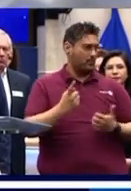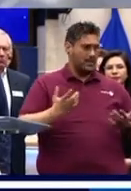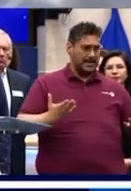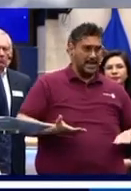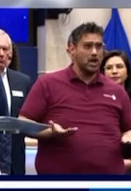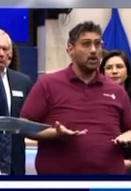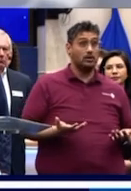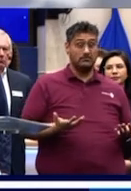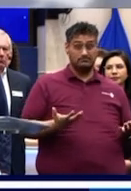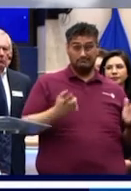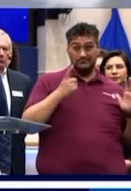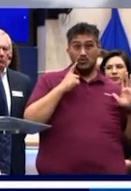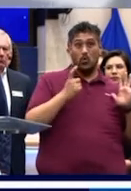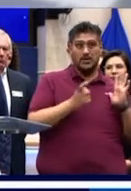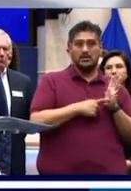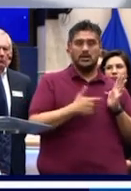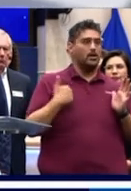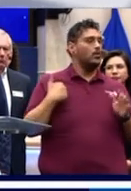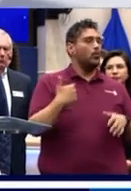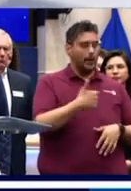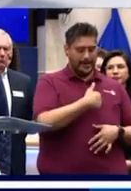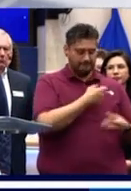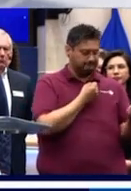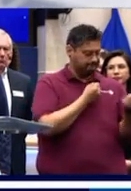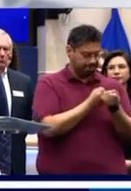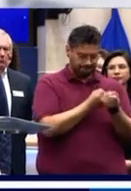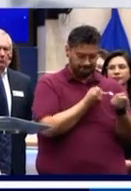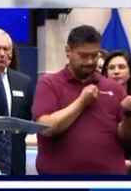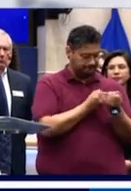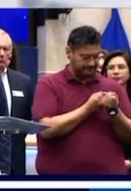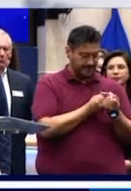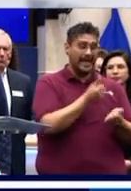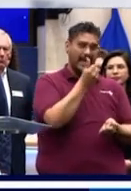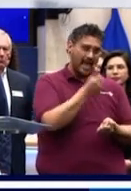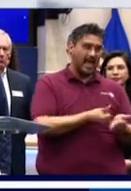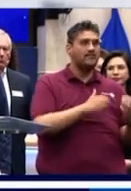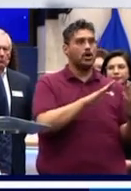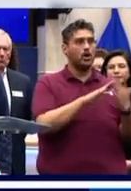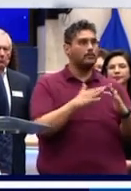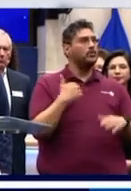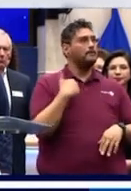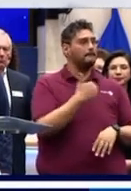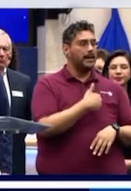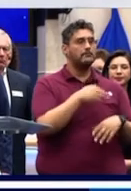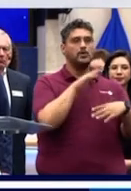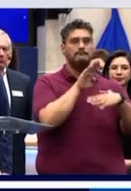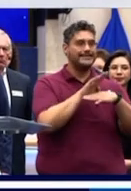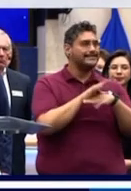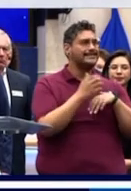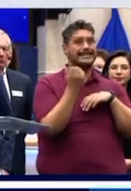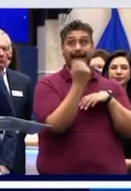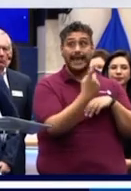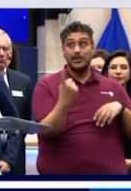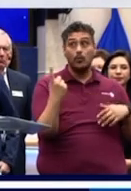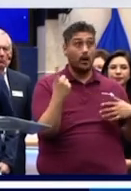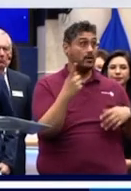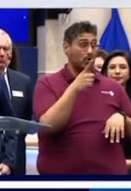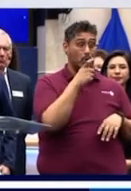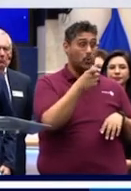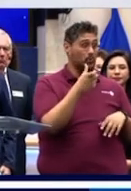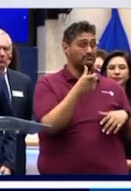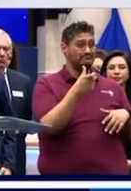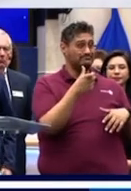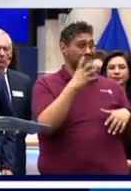here. As you can see, we stand with every single community member, business, anybody that's been